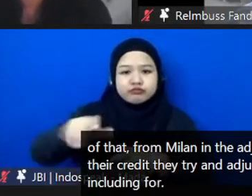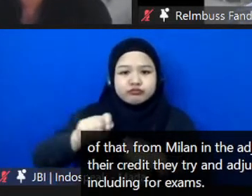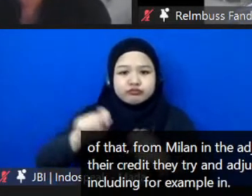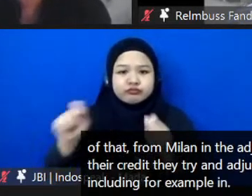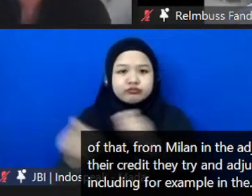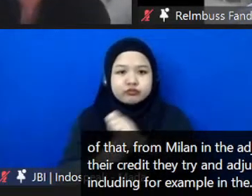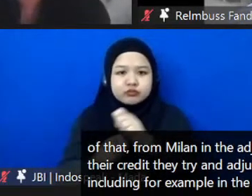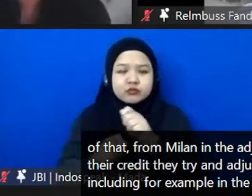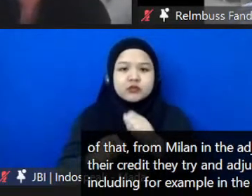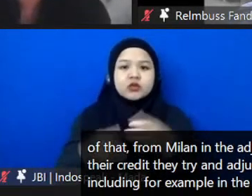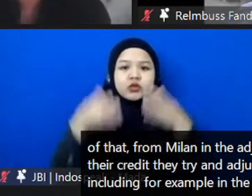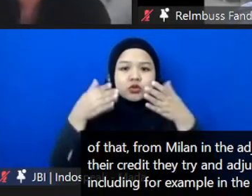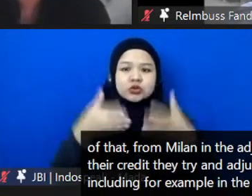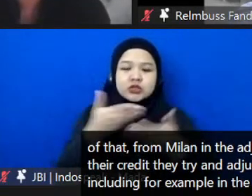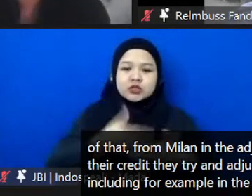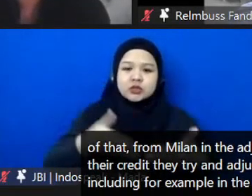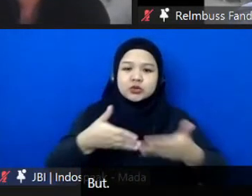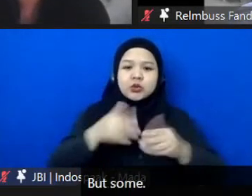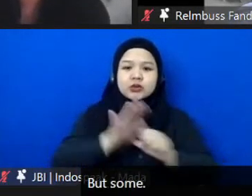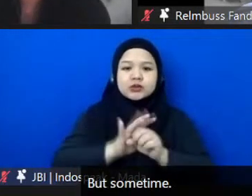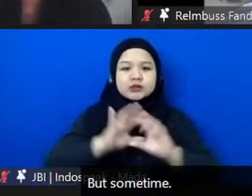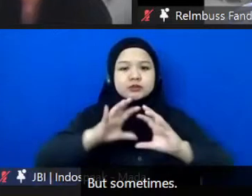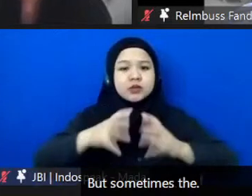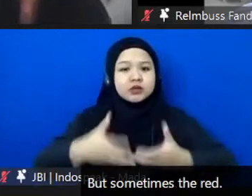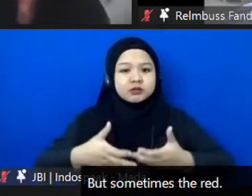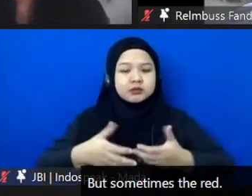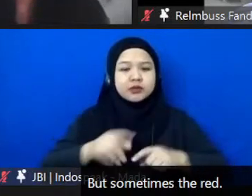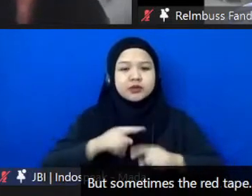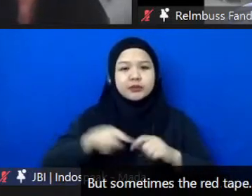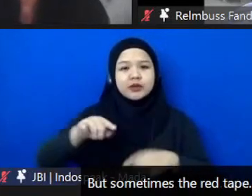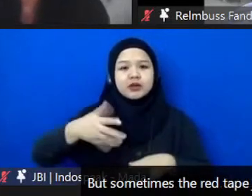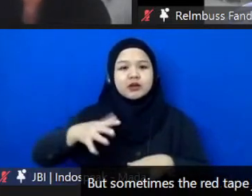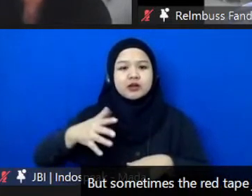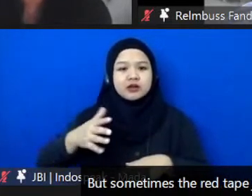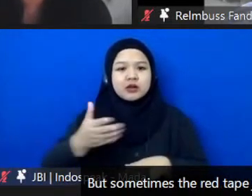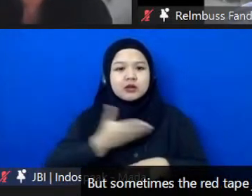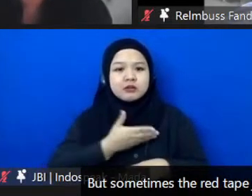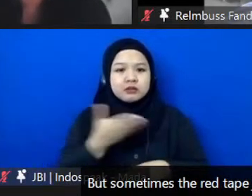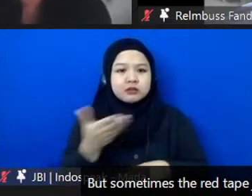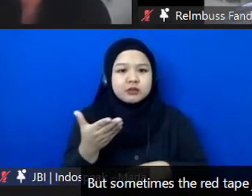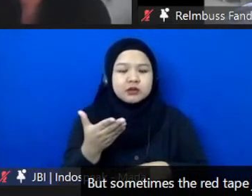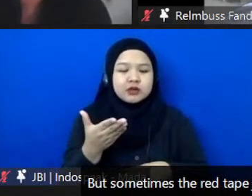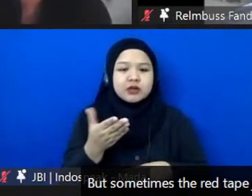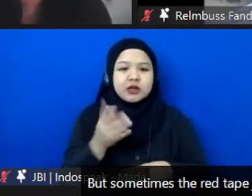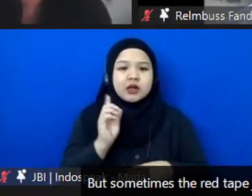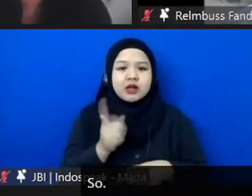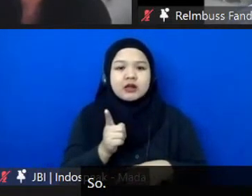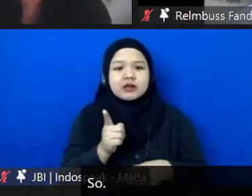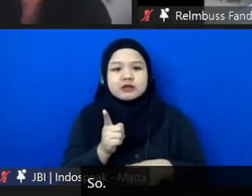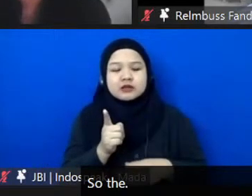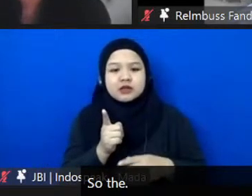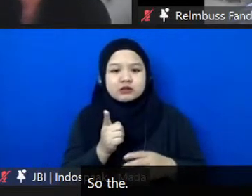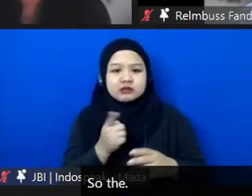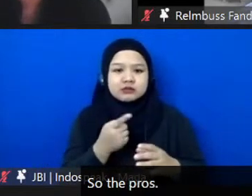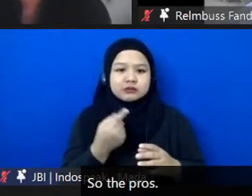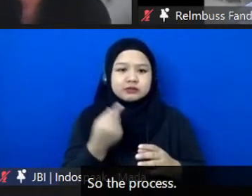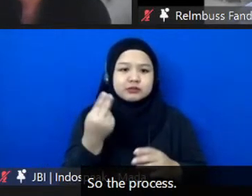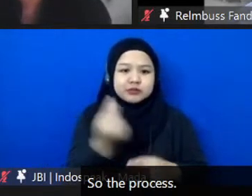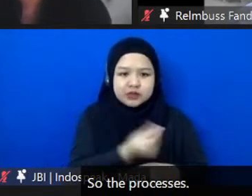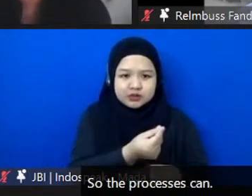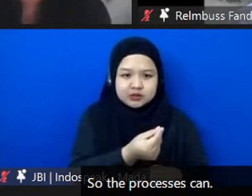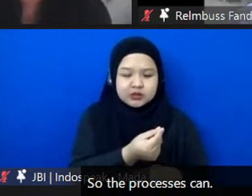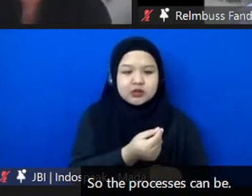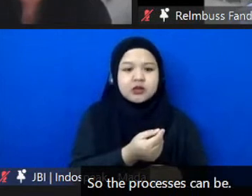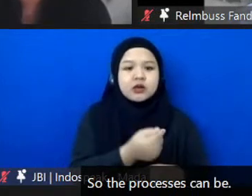in the pandemic. But sometimes the red tape just gets in the way. So the processes